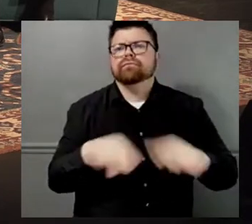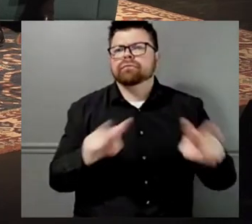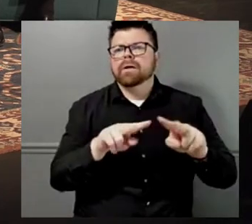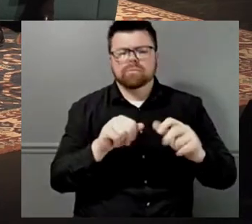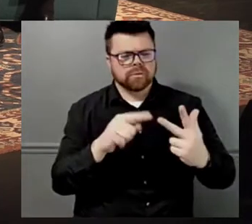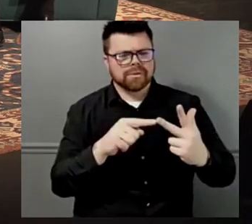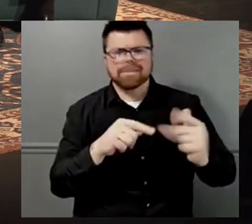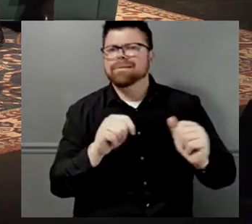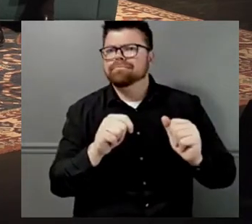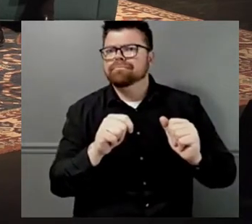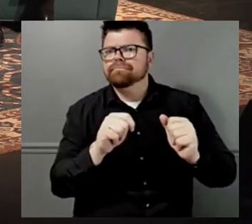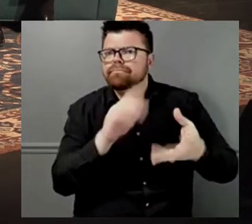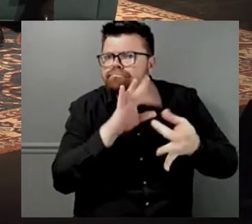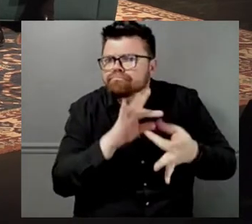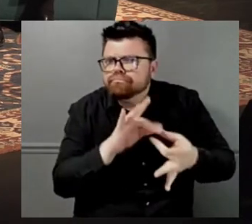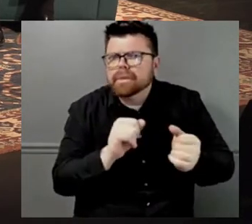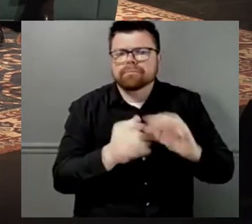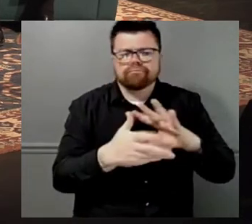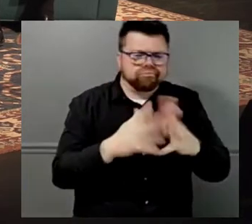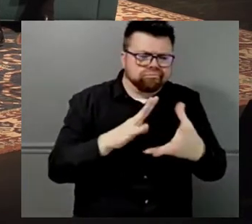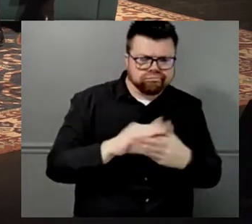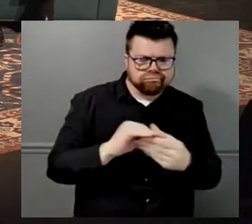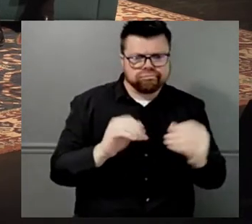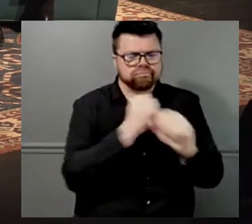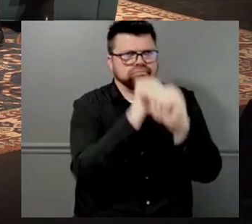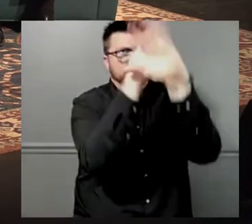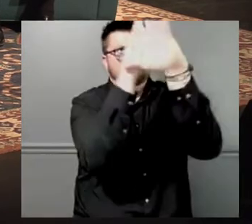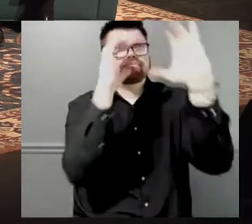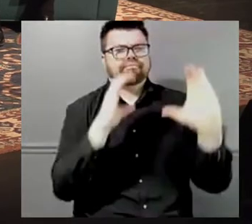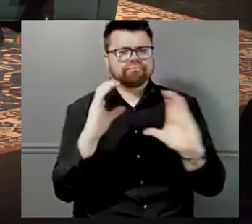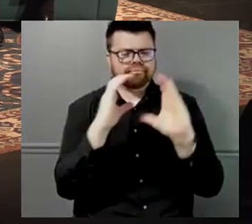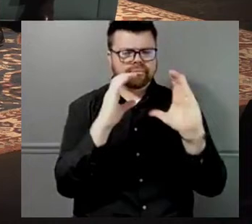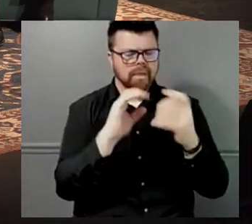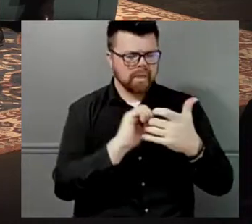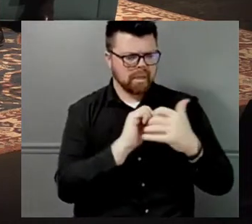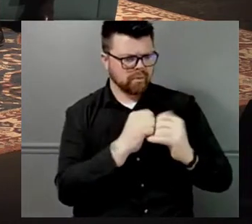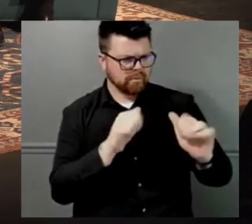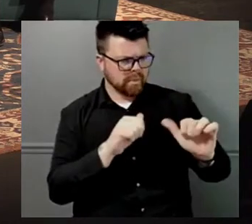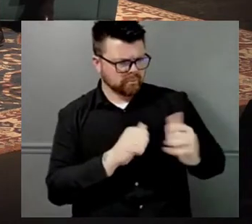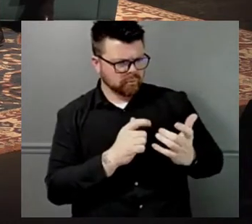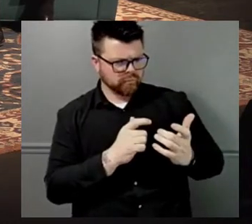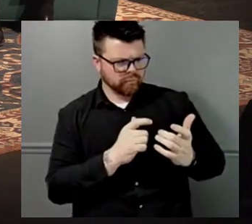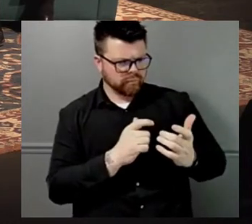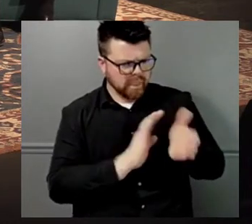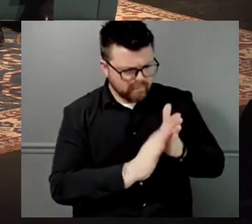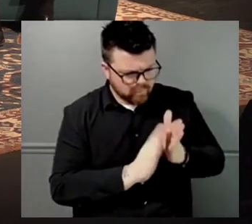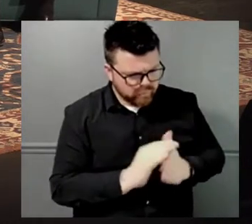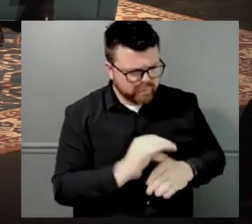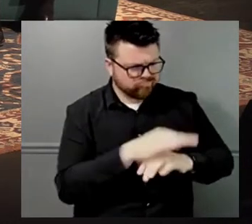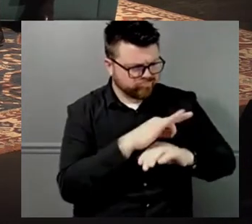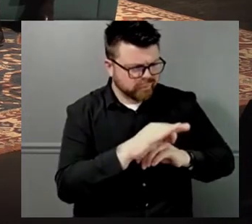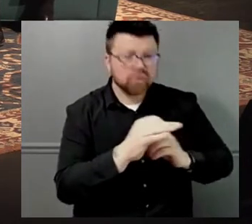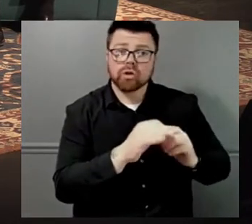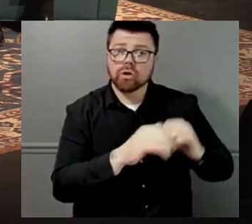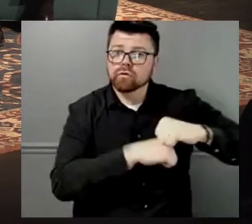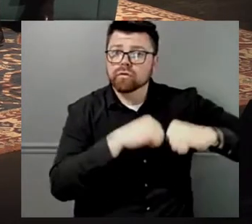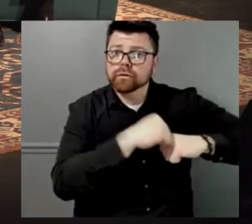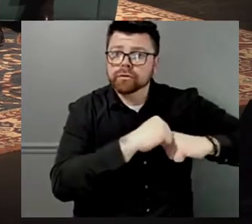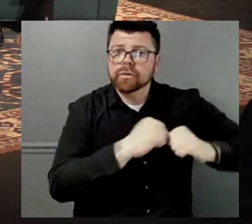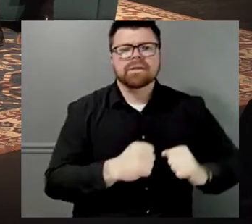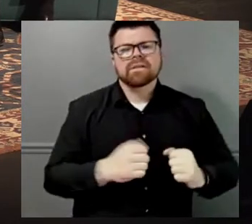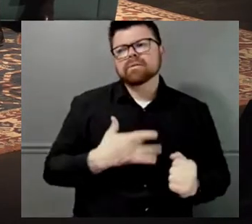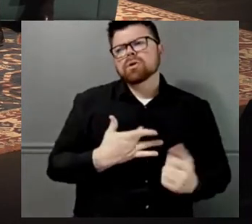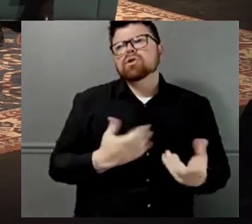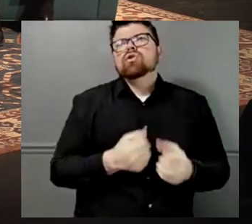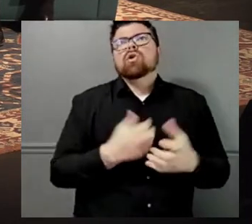or not, shapes the frame of the possible when you get to the operations of the structure, right? And I think so many of the things